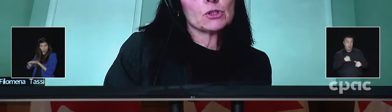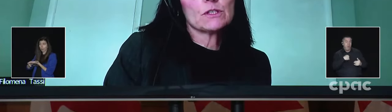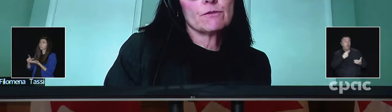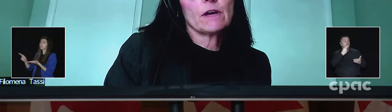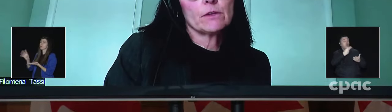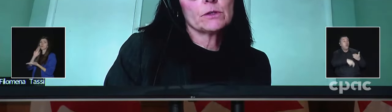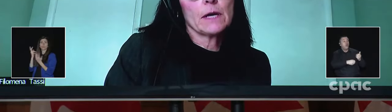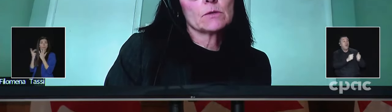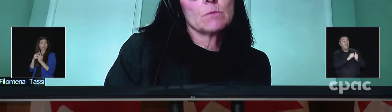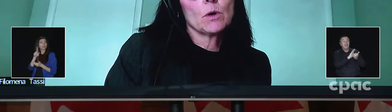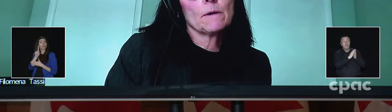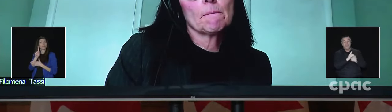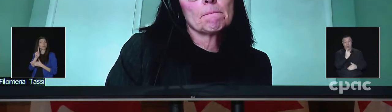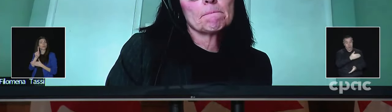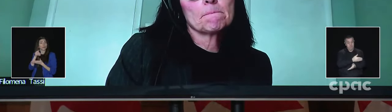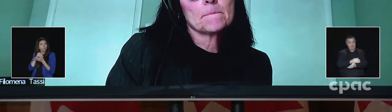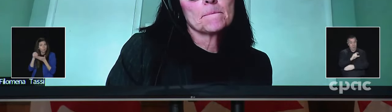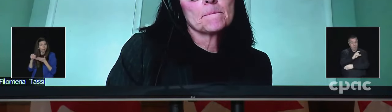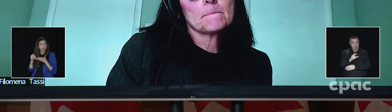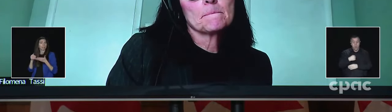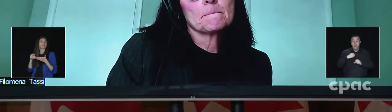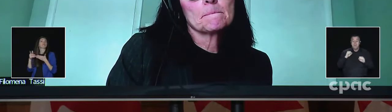a purchase of 500,000 more.